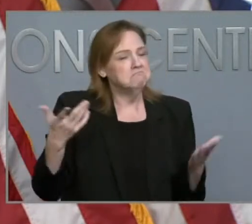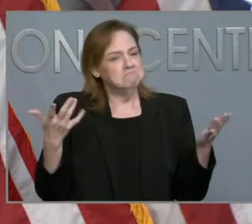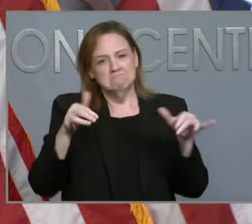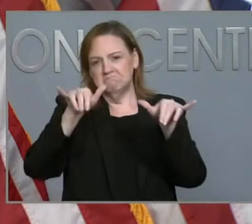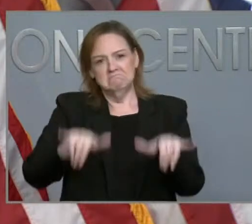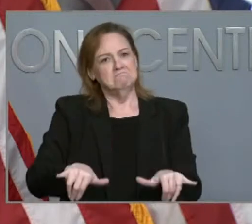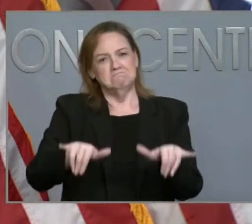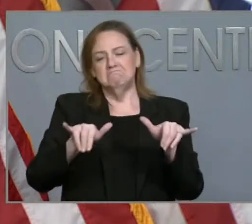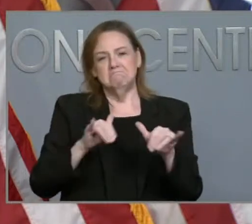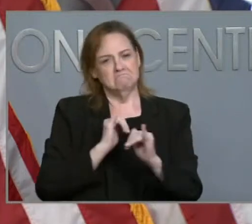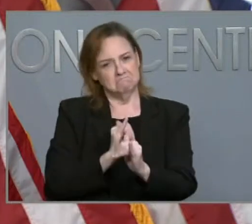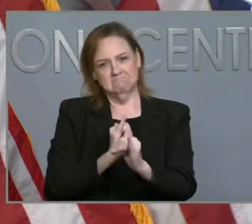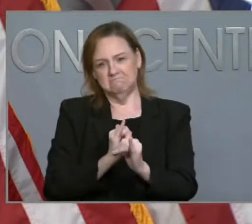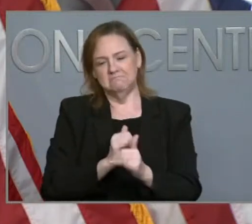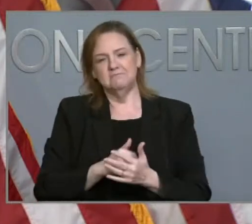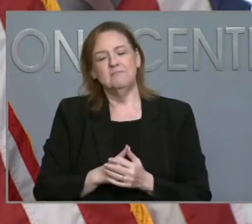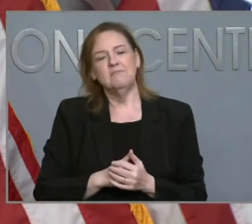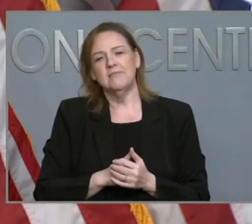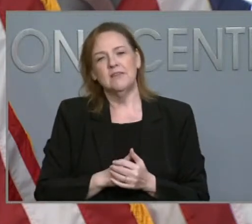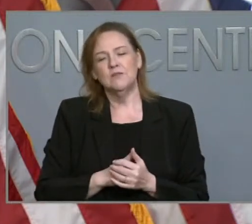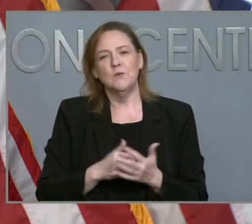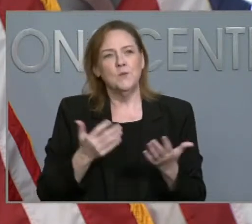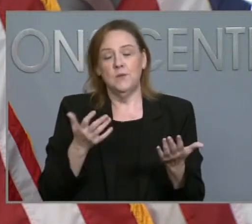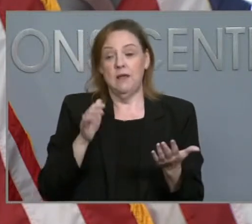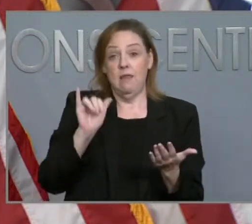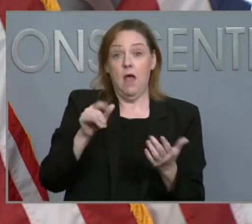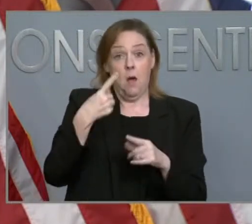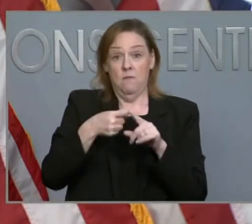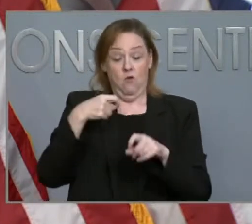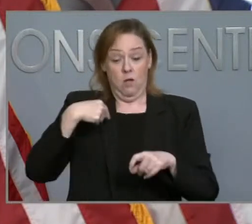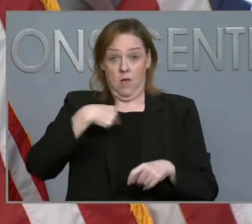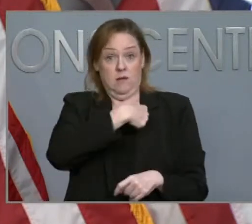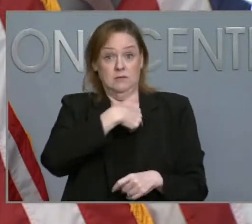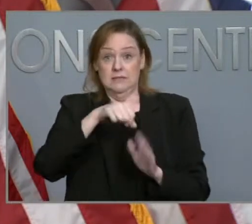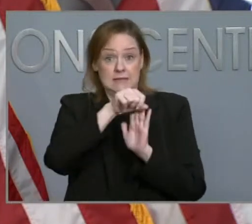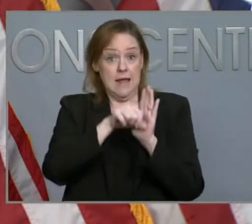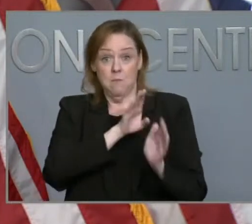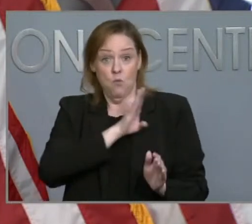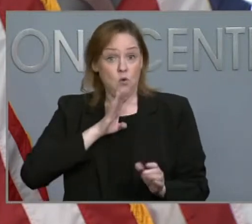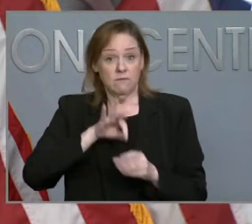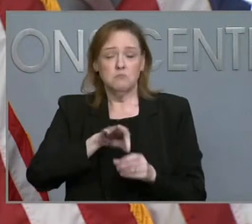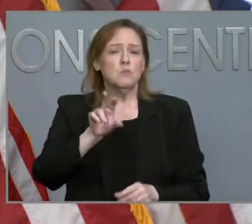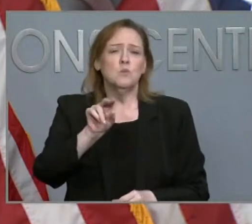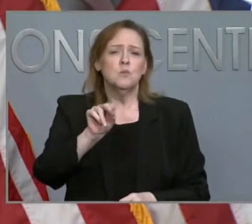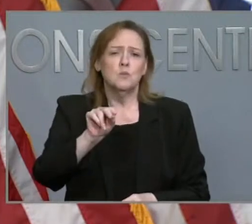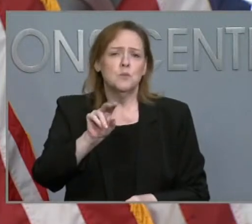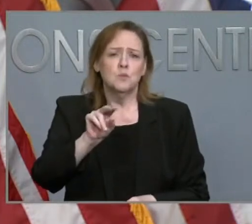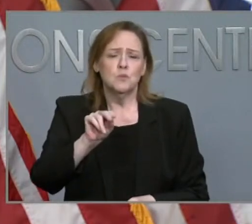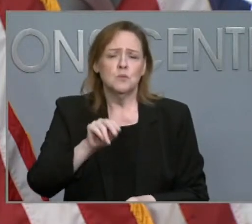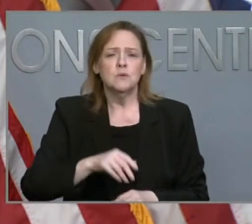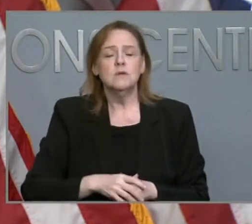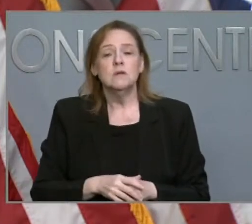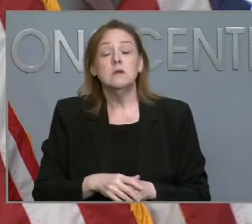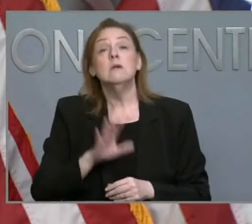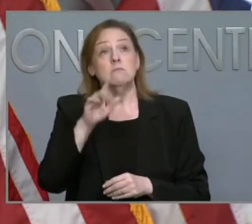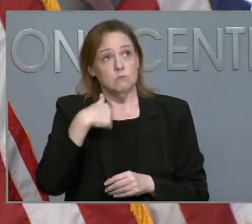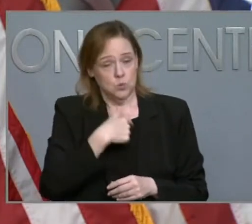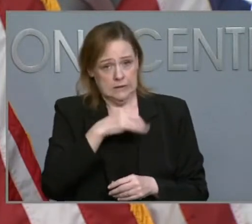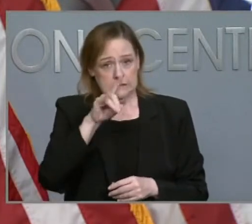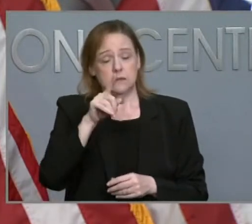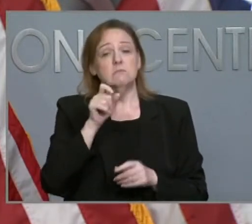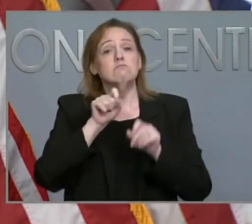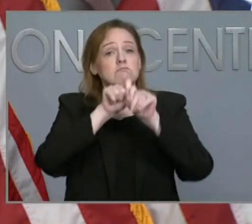so, it's not necessarily generated from the state board. We did send out 2 text